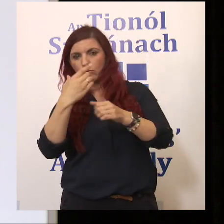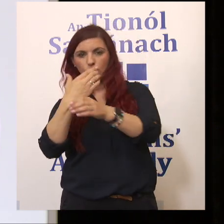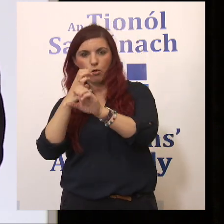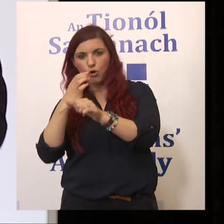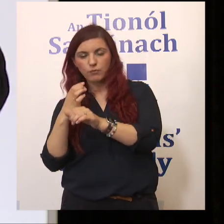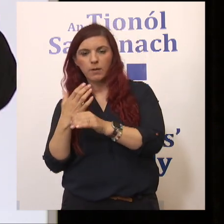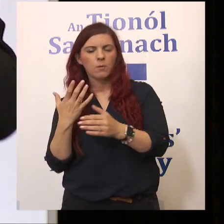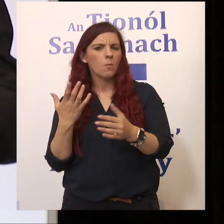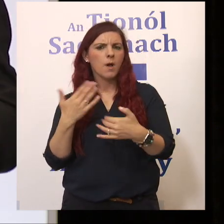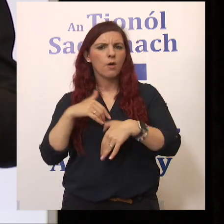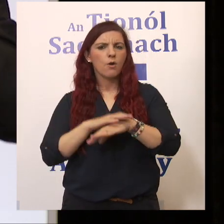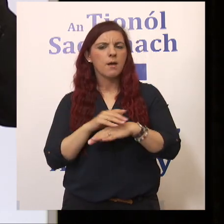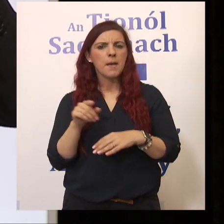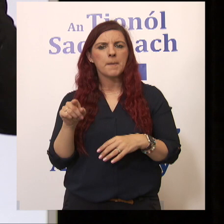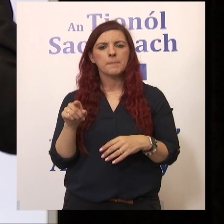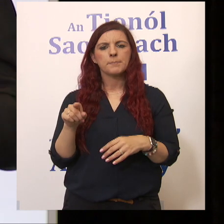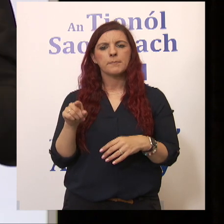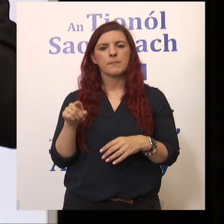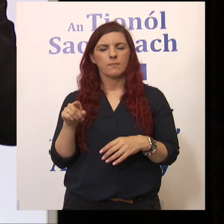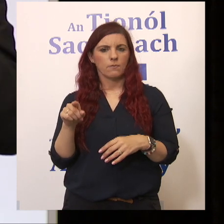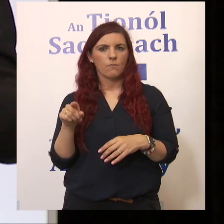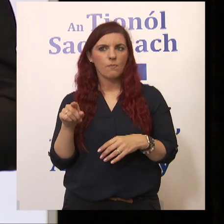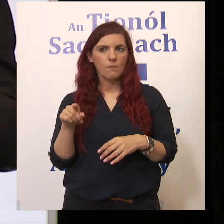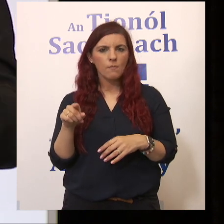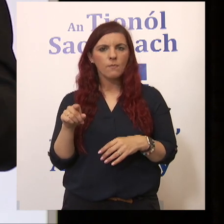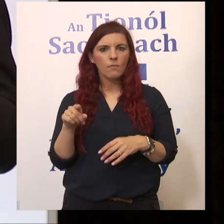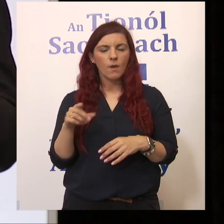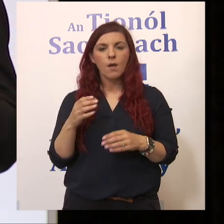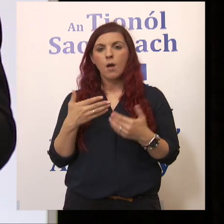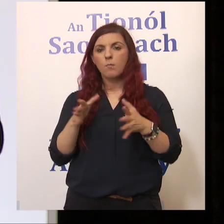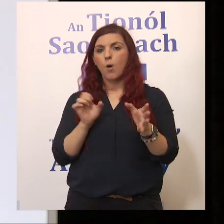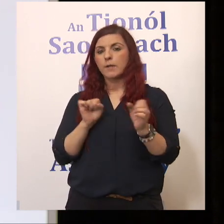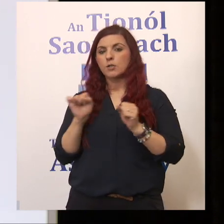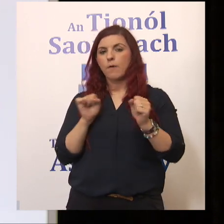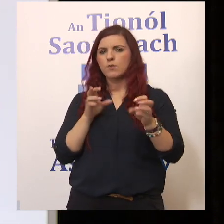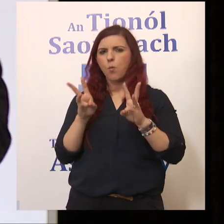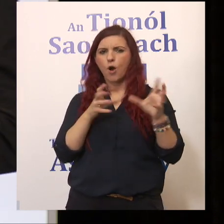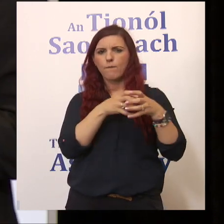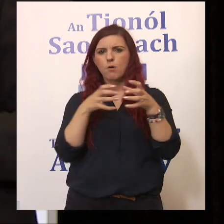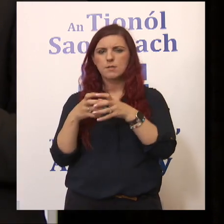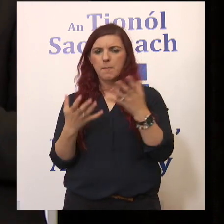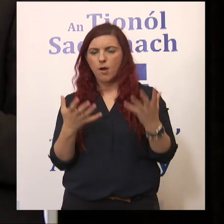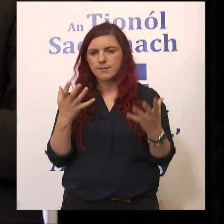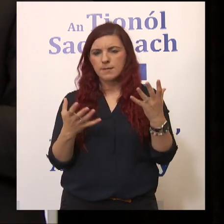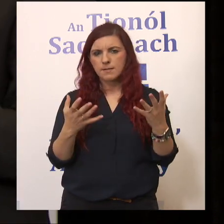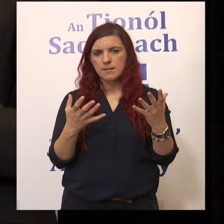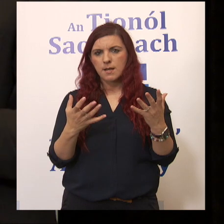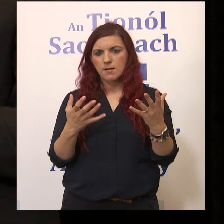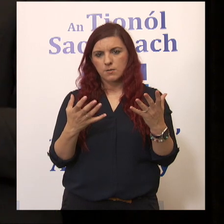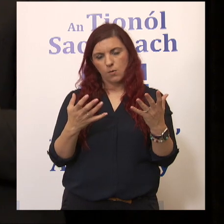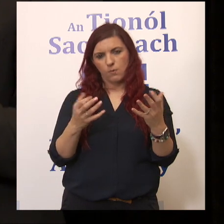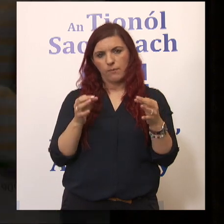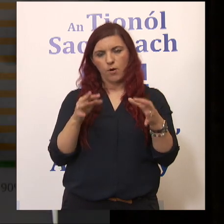countries would be looking at the breakdown of the public service workforce. So drawing